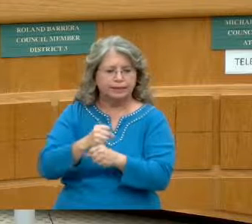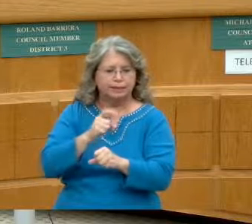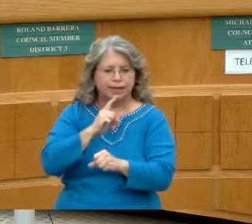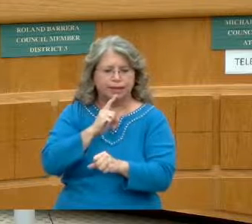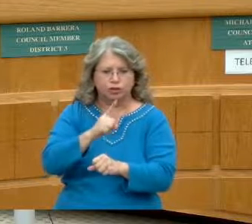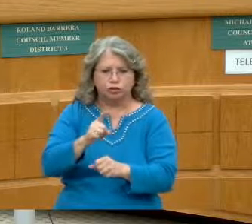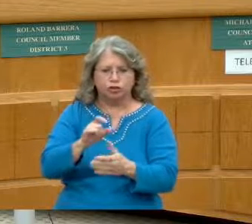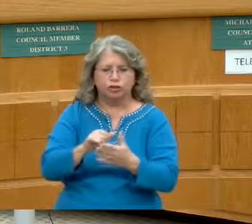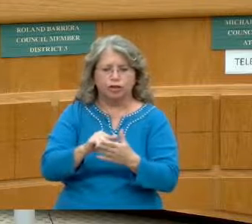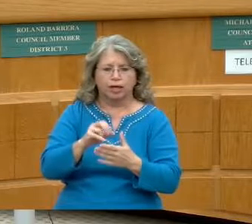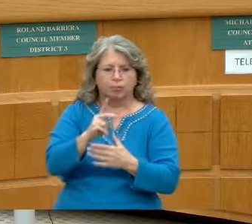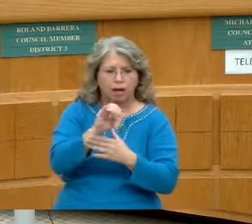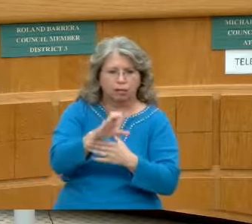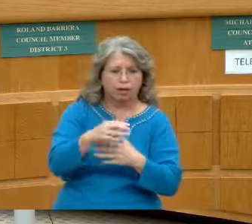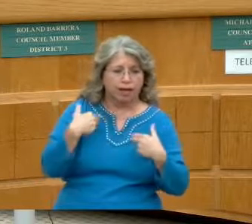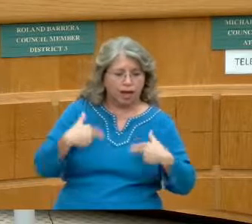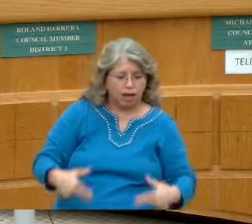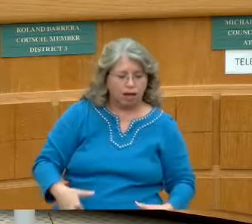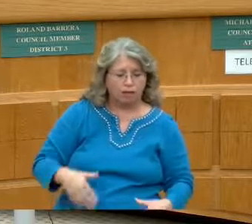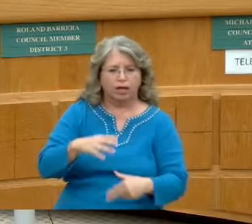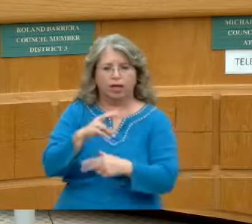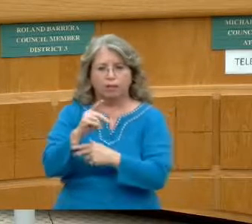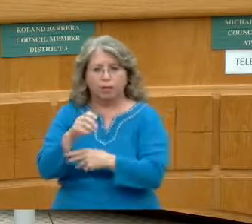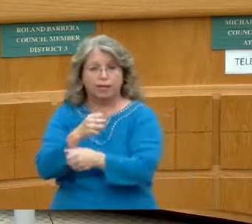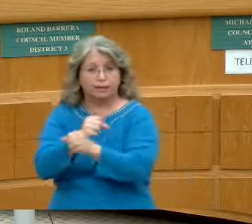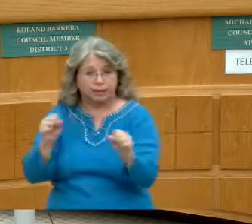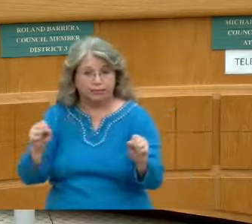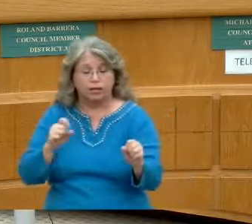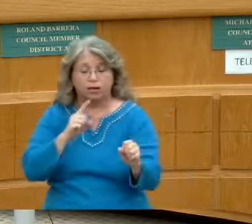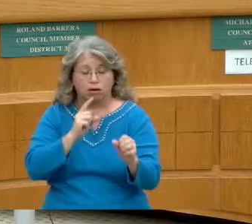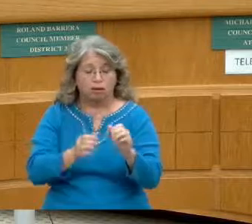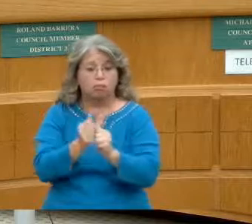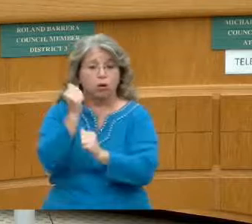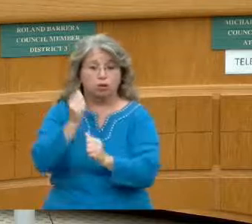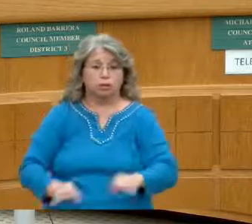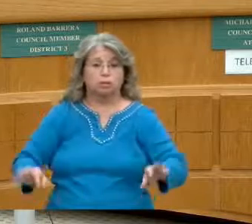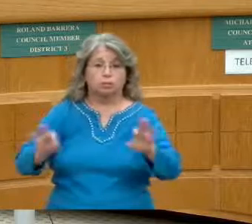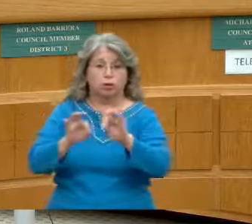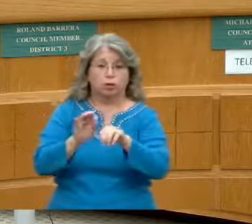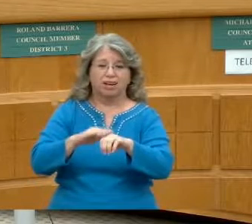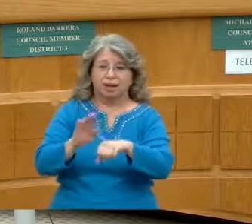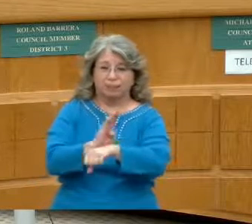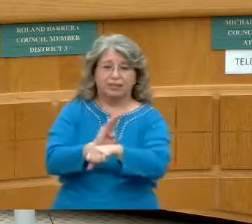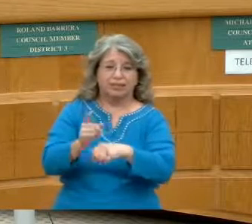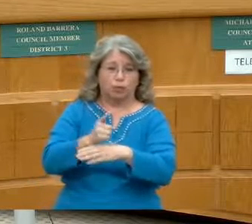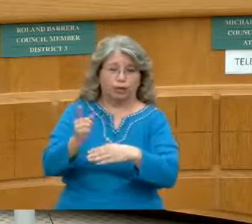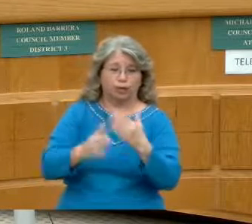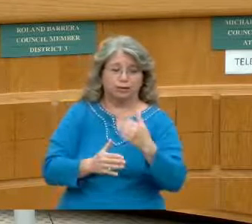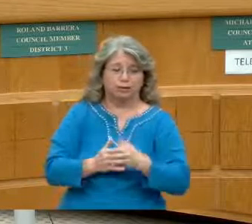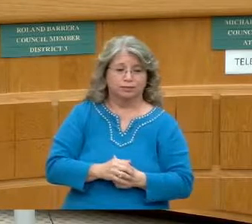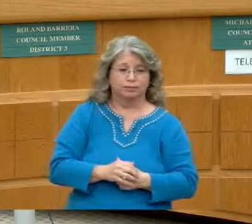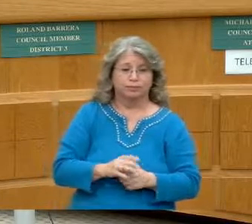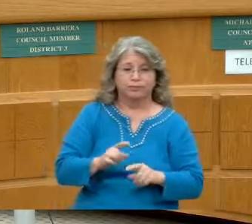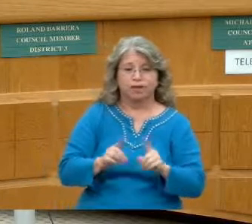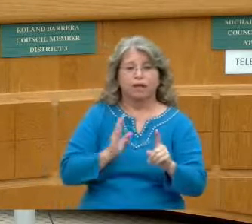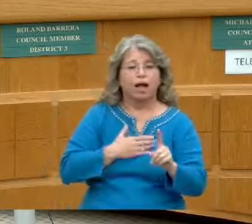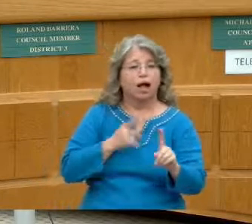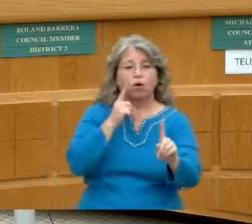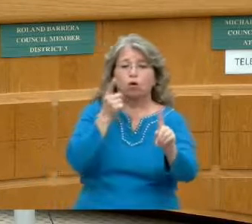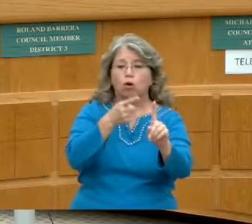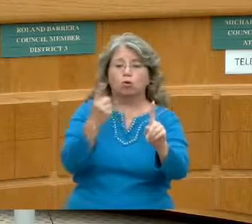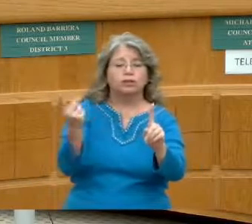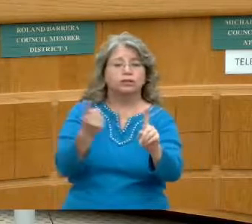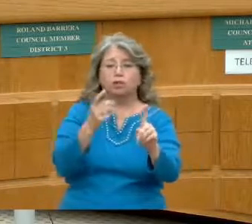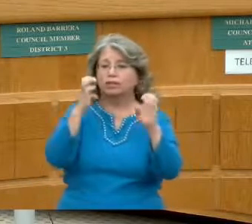public health and safety are paramount, particularly on these very busy weekends. However, our goal has always been education and not